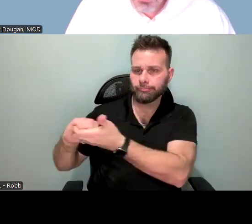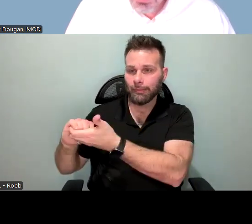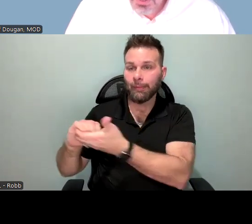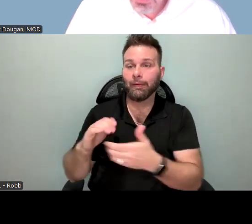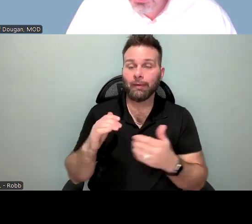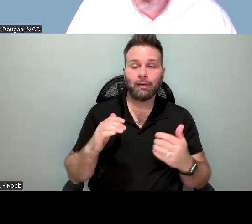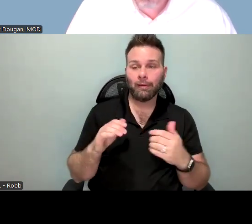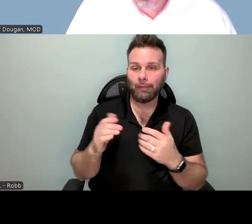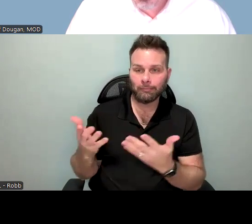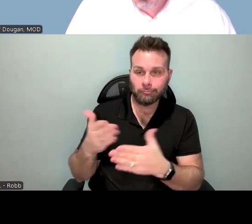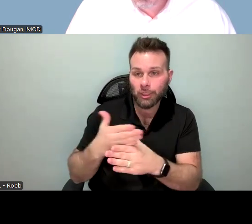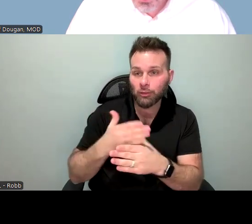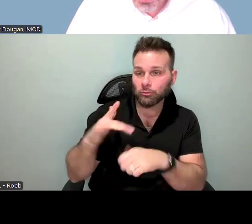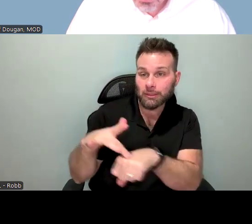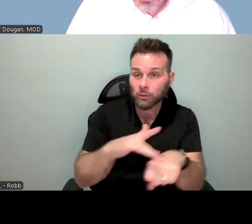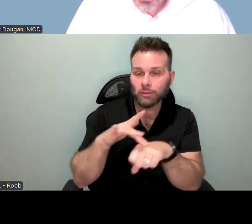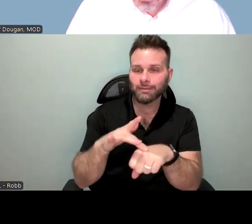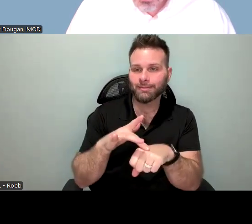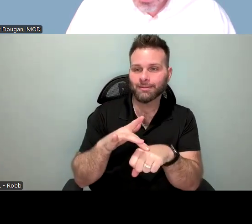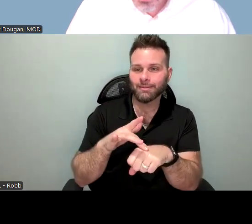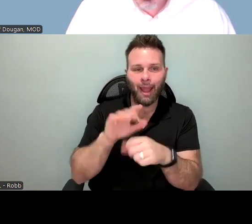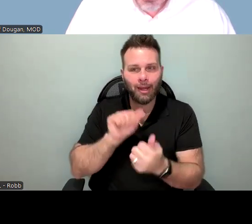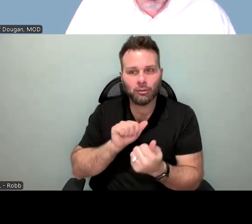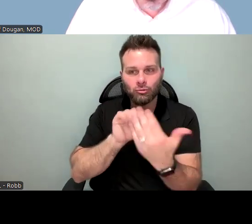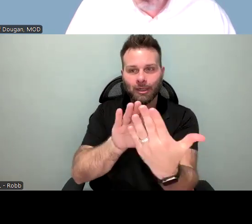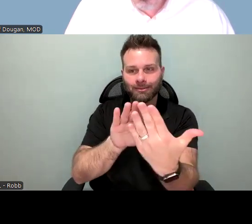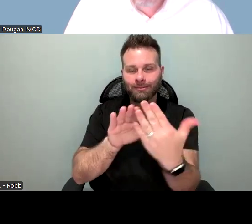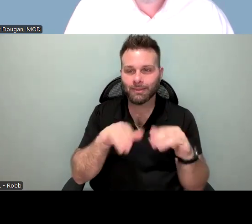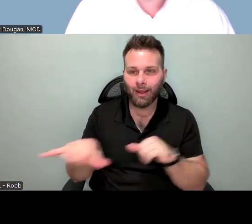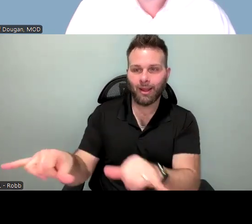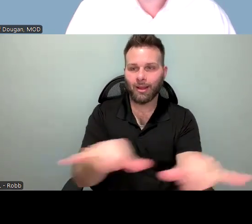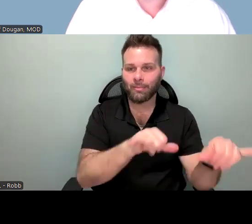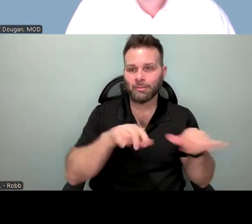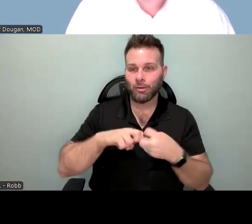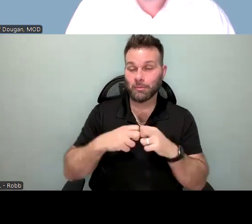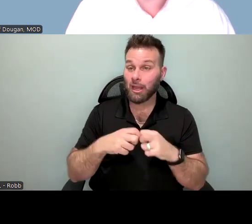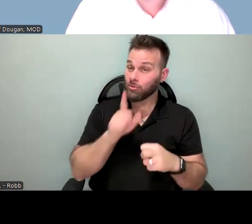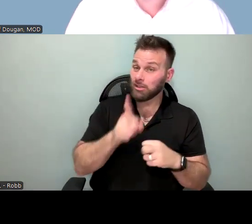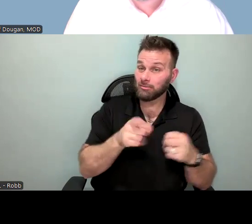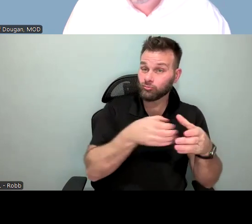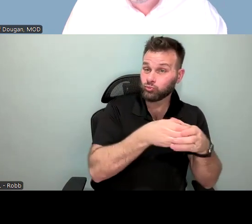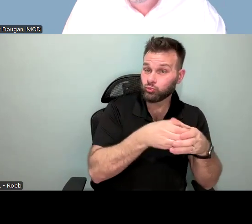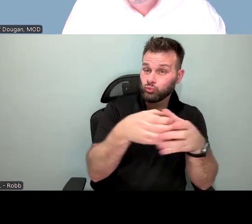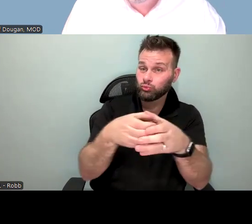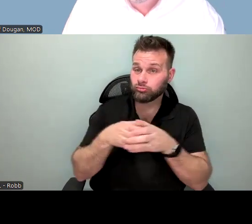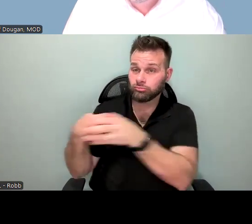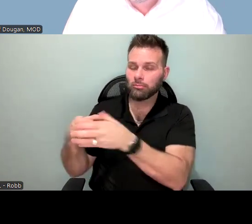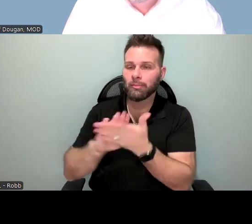resources and address common issues more efficiently, and this creates a more unified approach to disability advocacy.